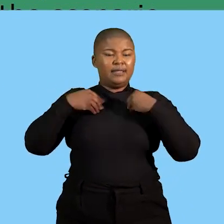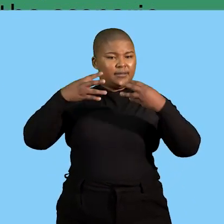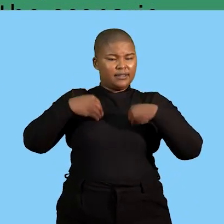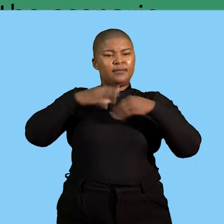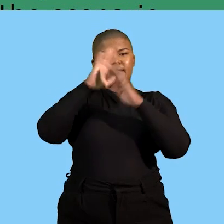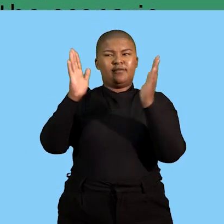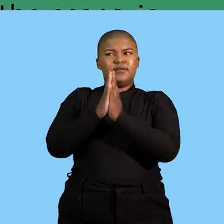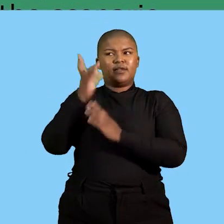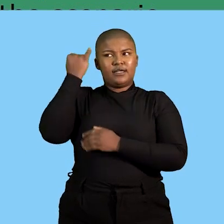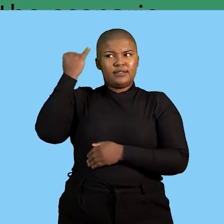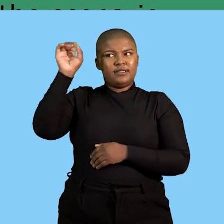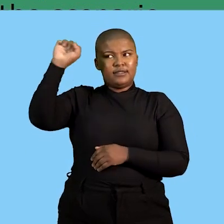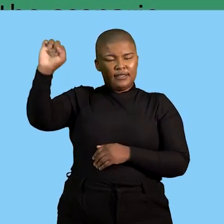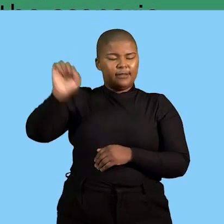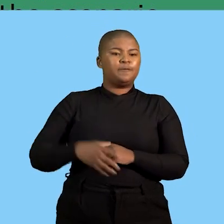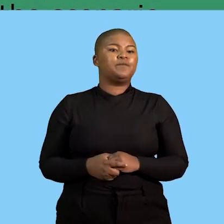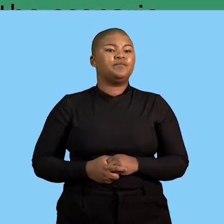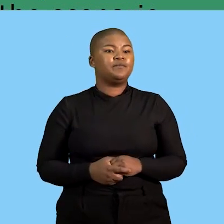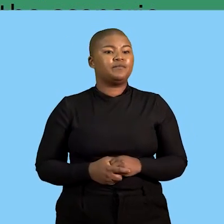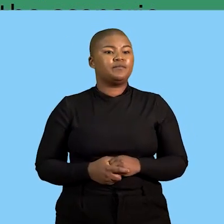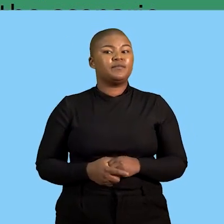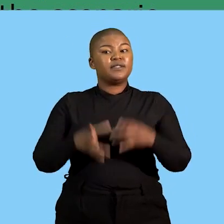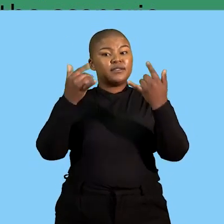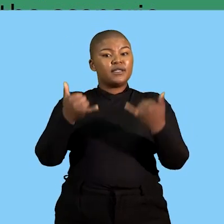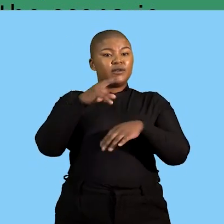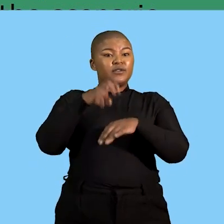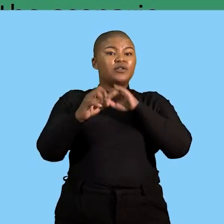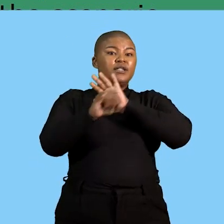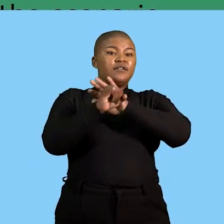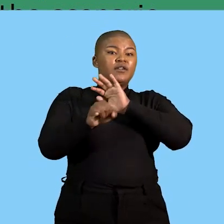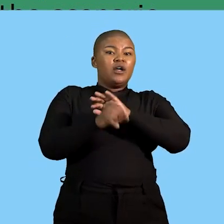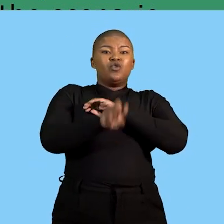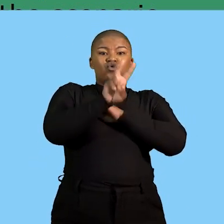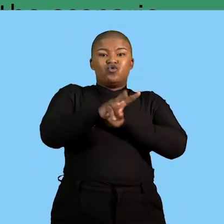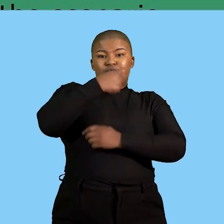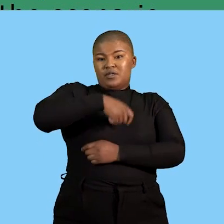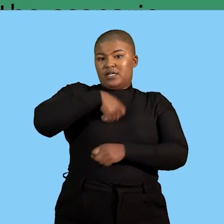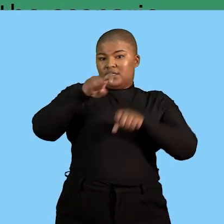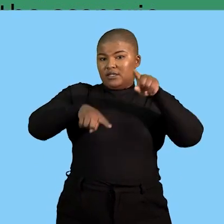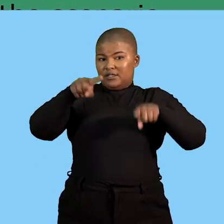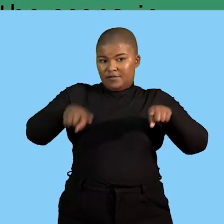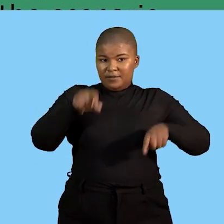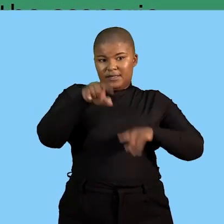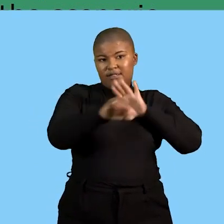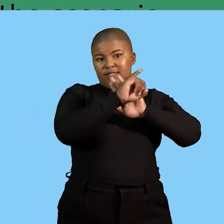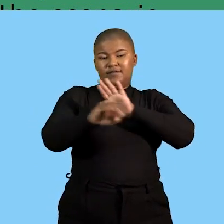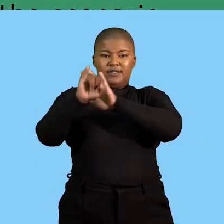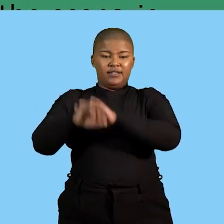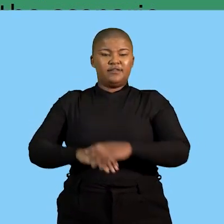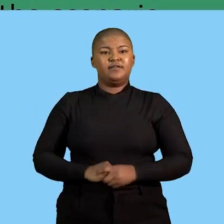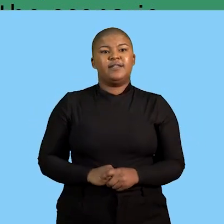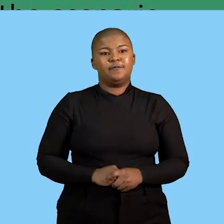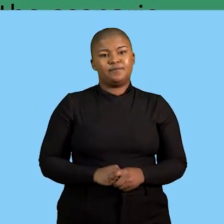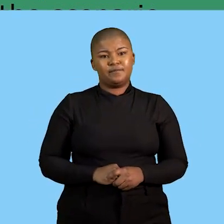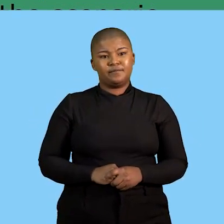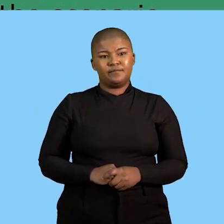top management. Now, here you are expected to identify the two personalities, or